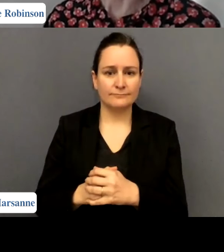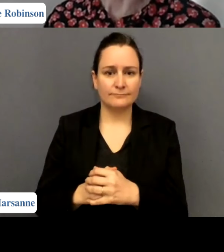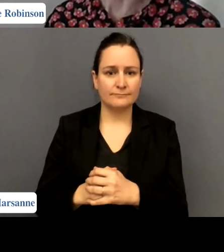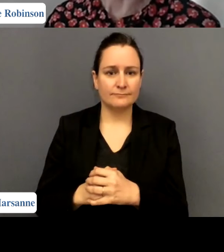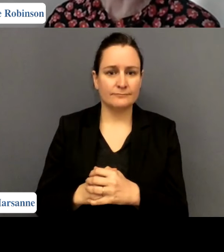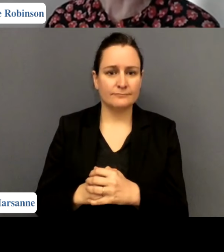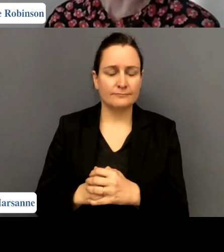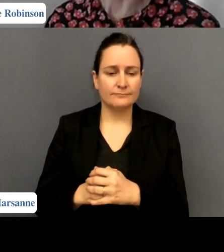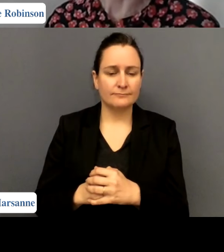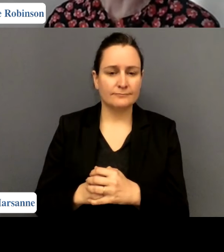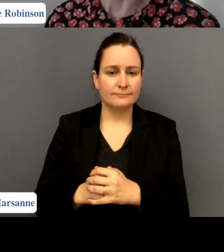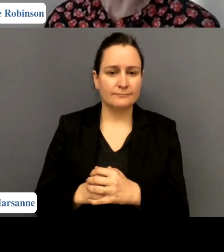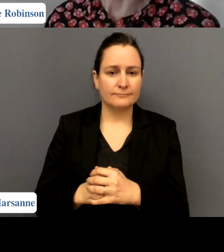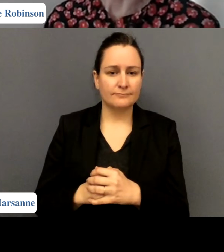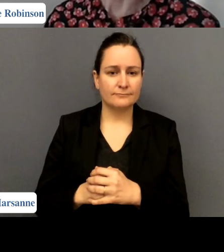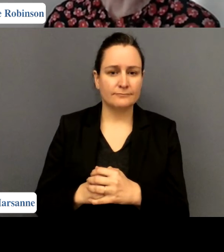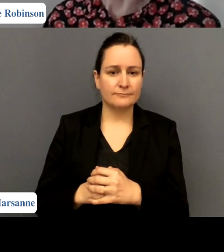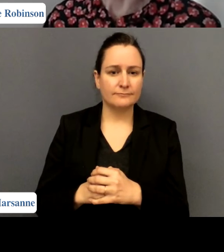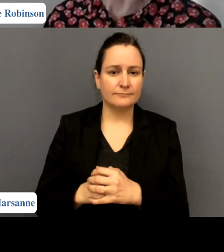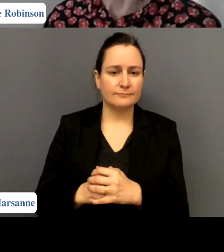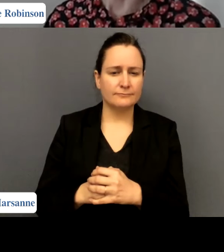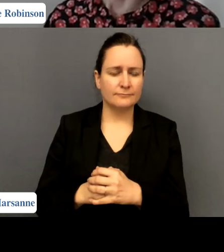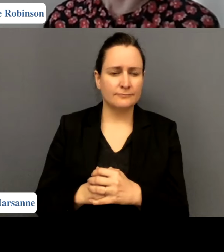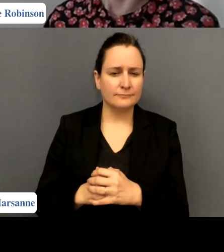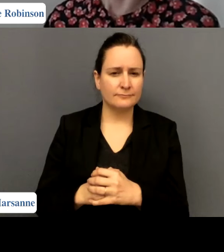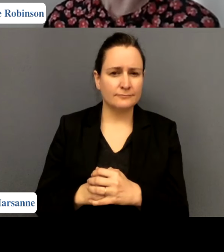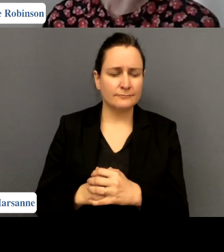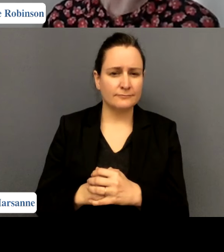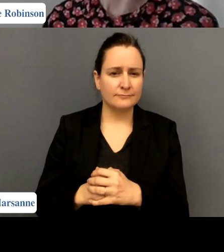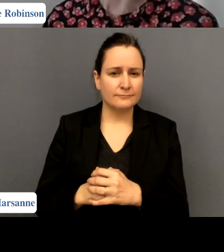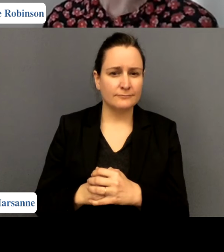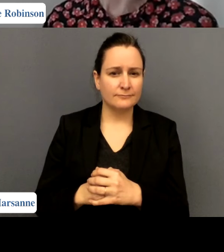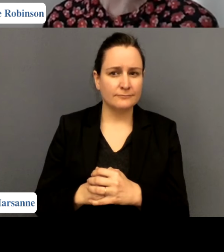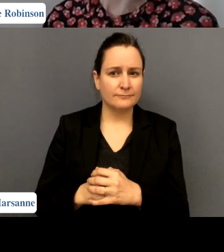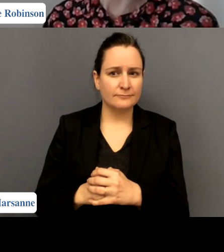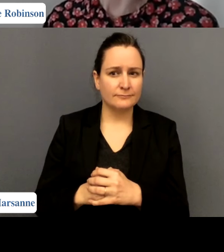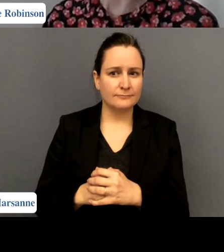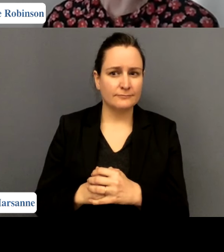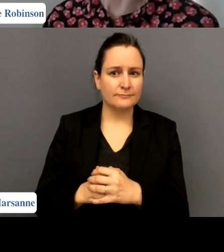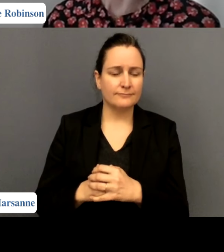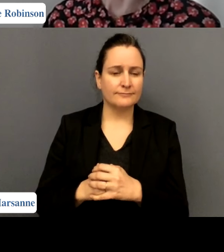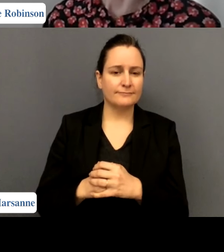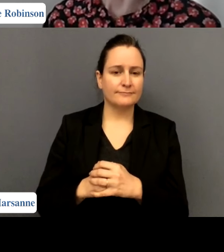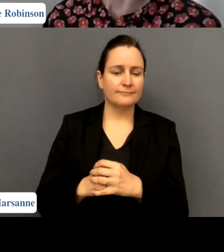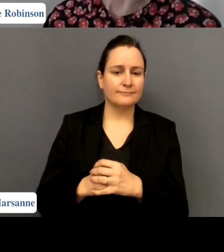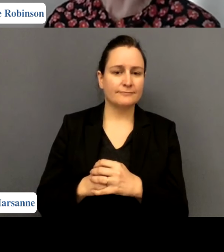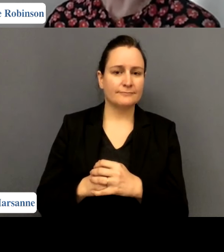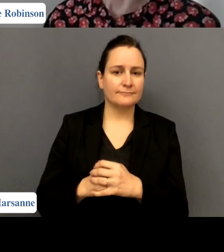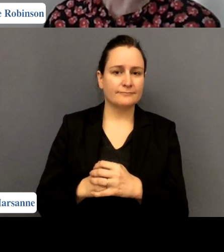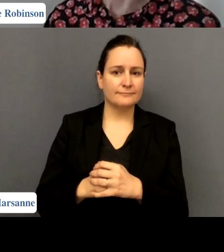study. That's why our team has really shifted towards, in the play collaborative strategy that Grace